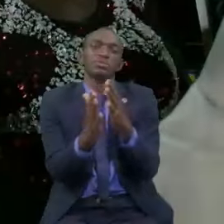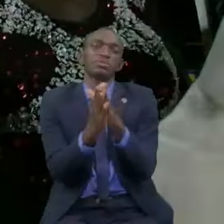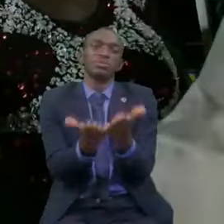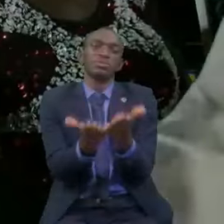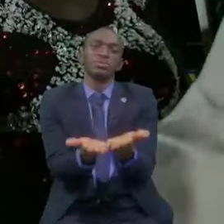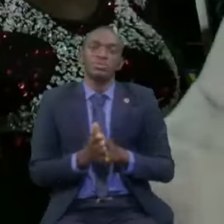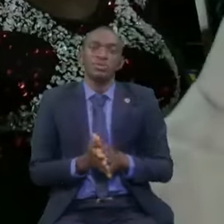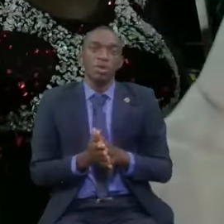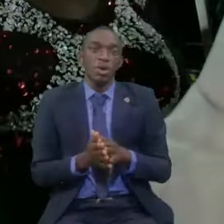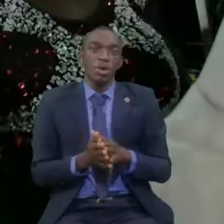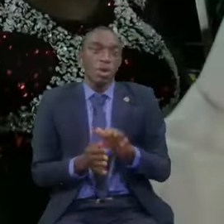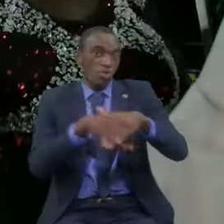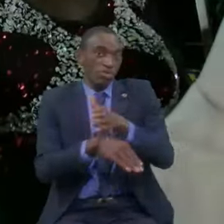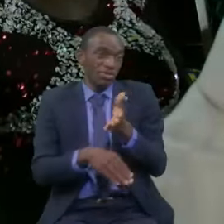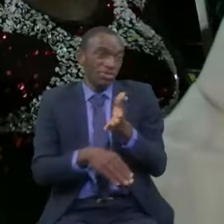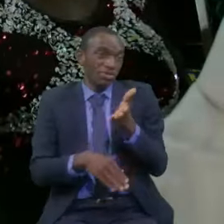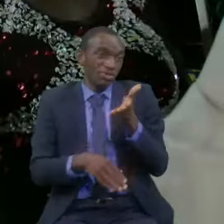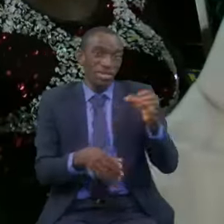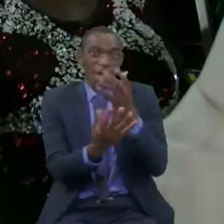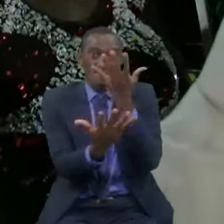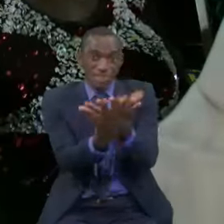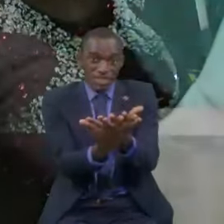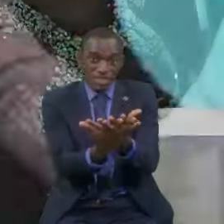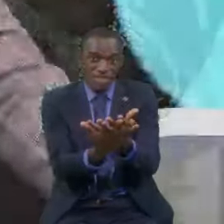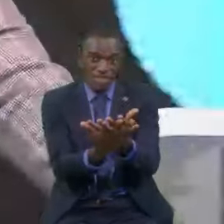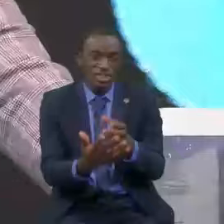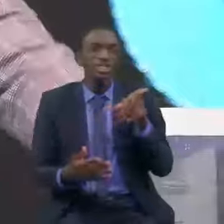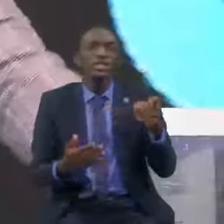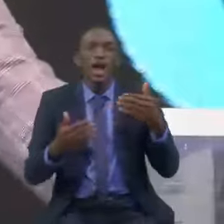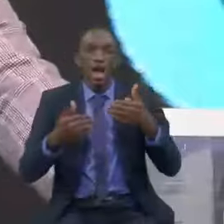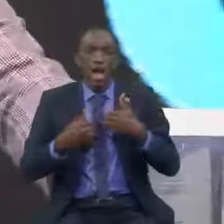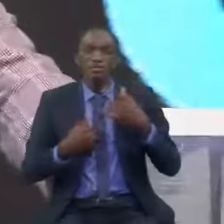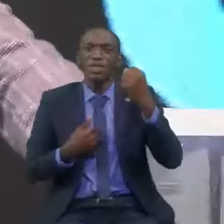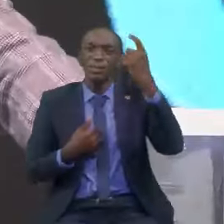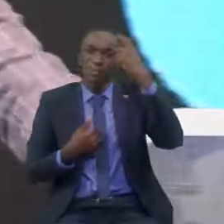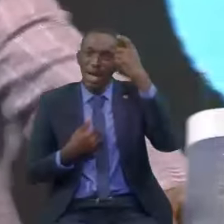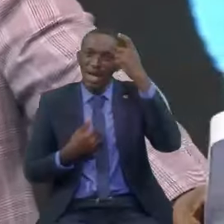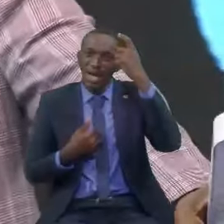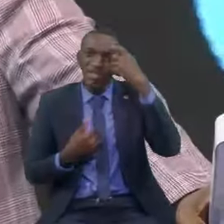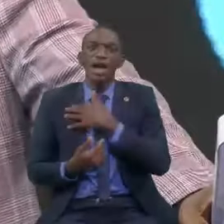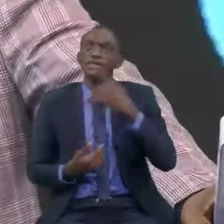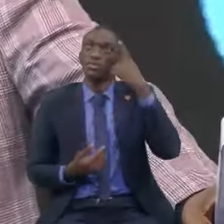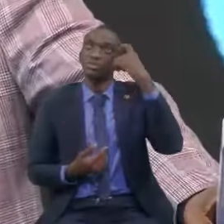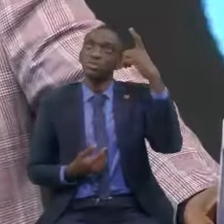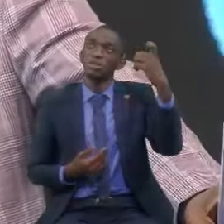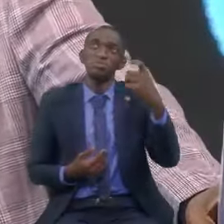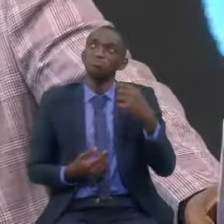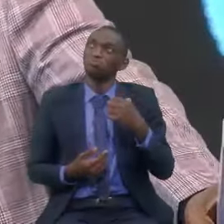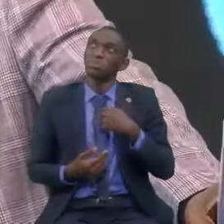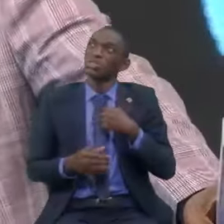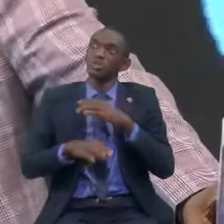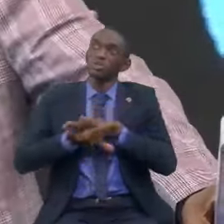in the prison, he's having the mind and the dream. This is not where I ought to